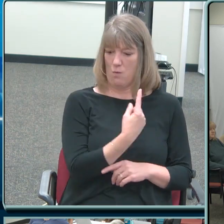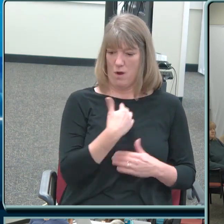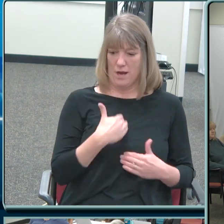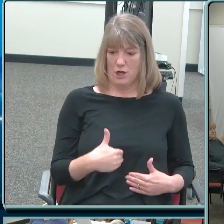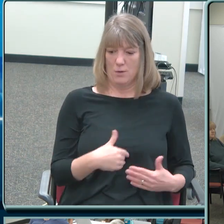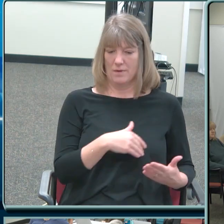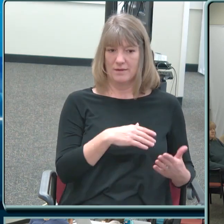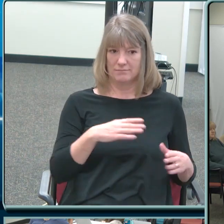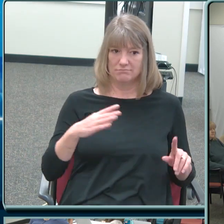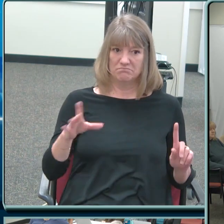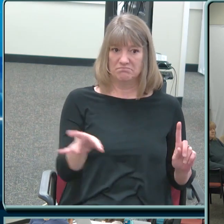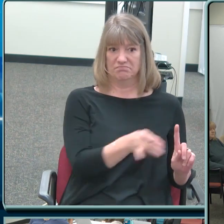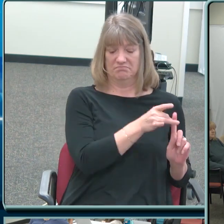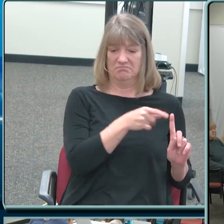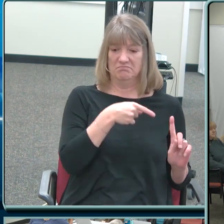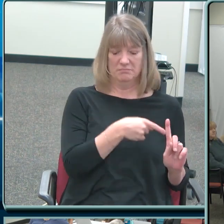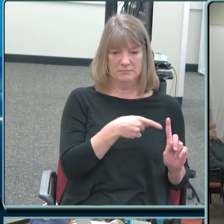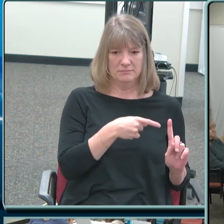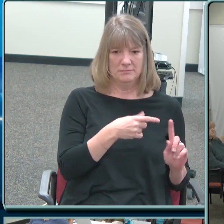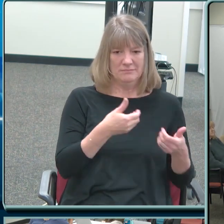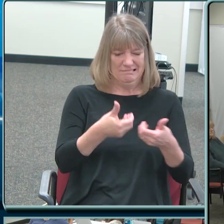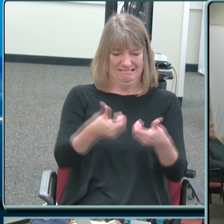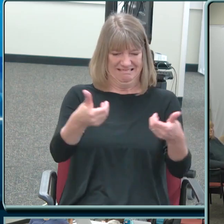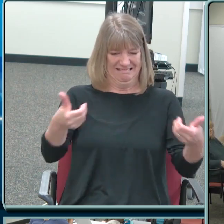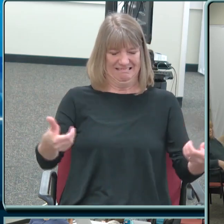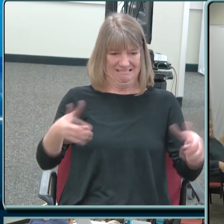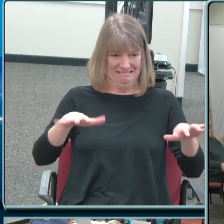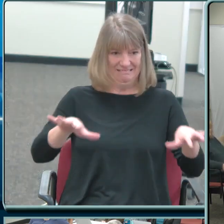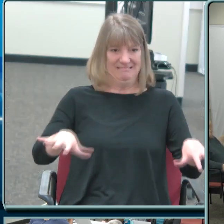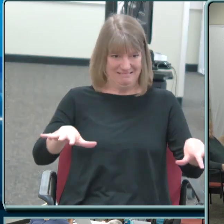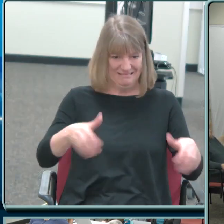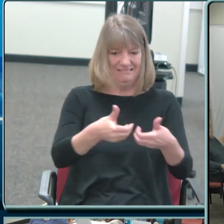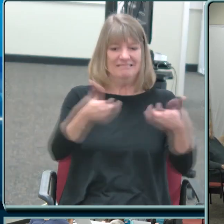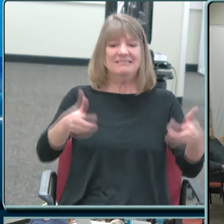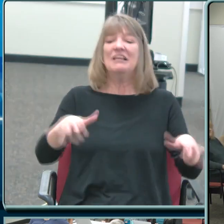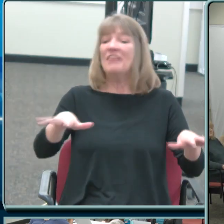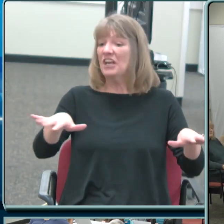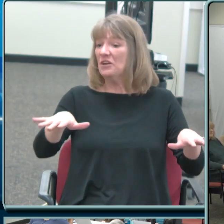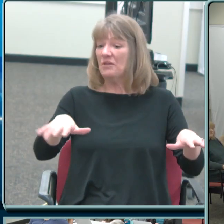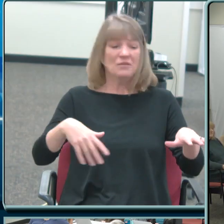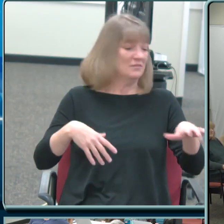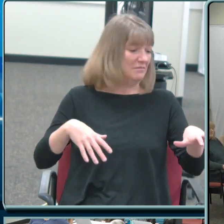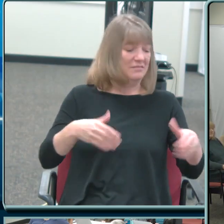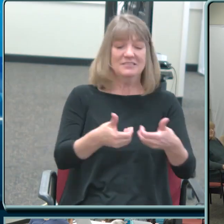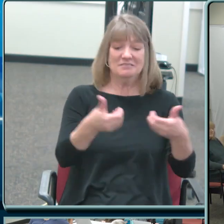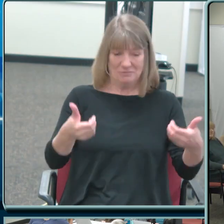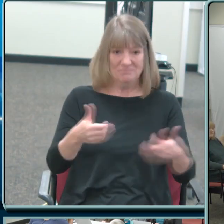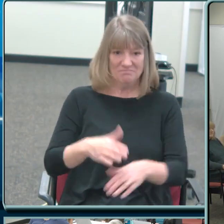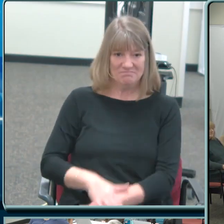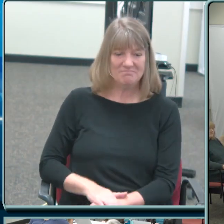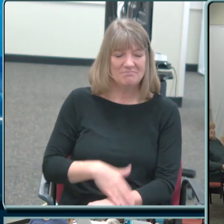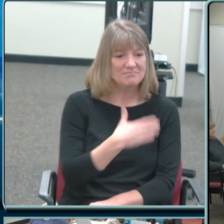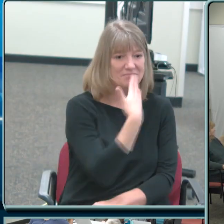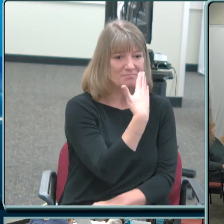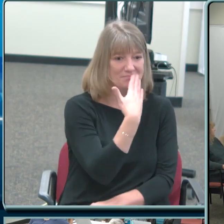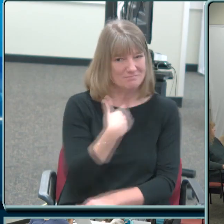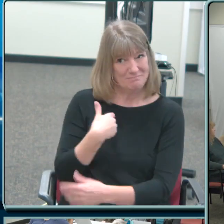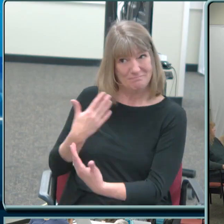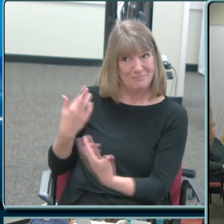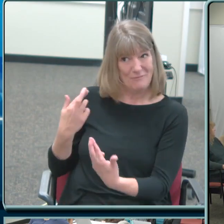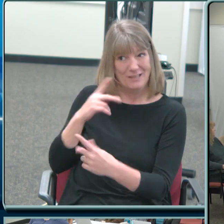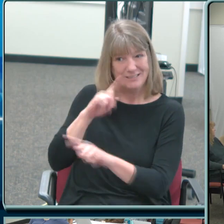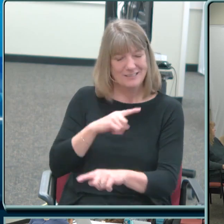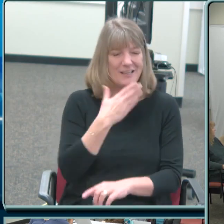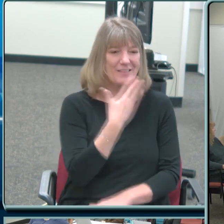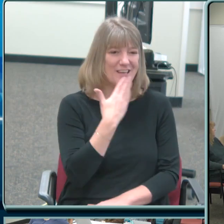been documented. So let's just keep that separation. They do those things, we do our things, and we just keep it separate. Thank I hope you. that answers your question. Thank you,